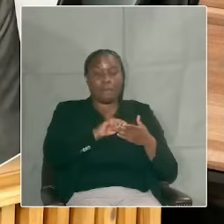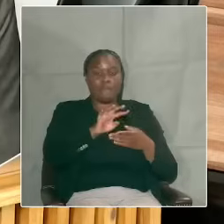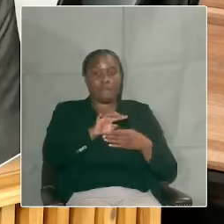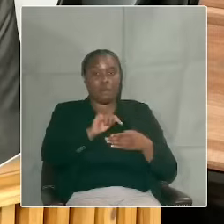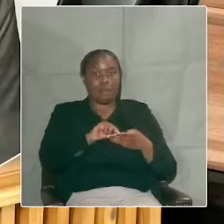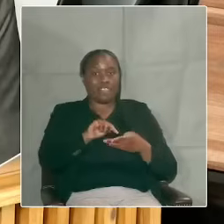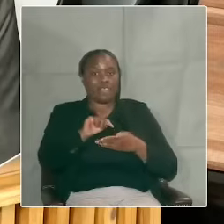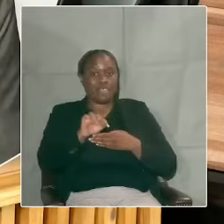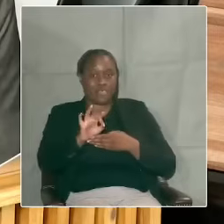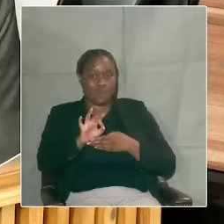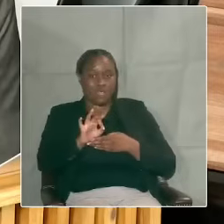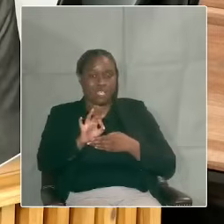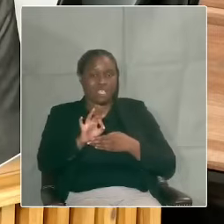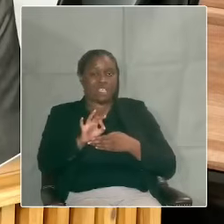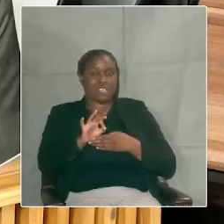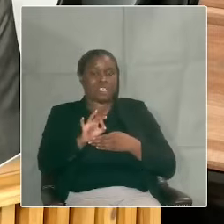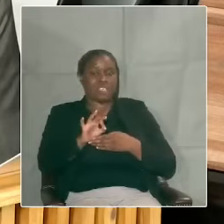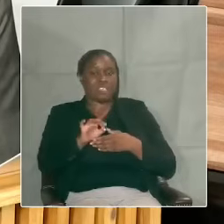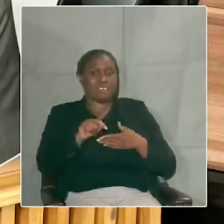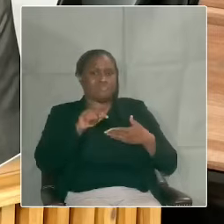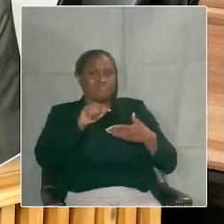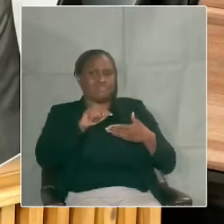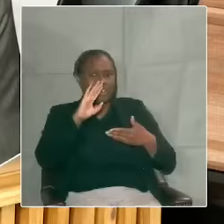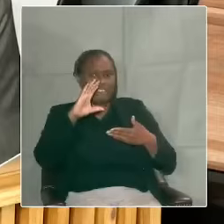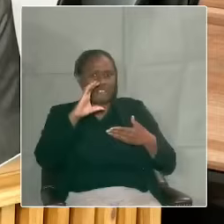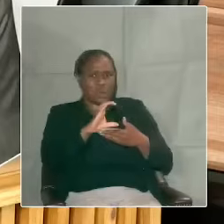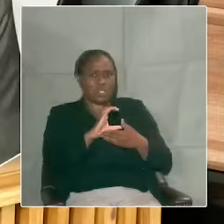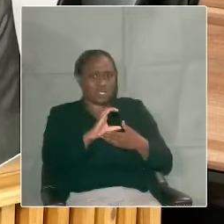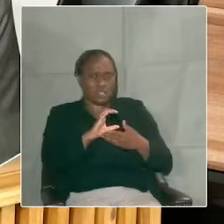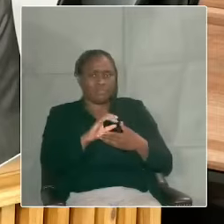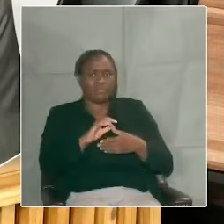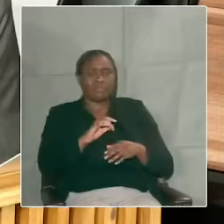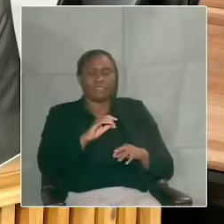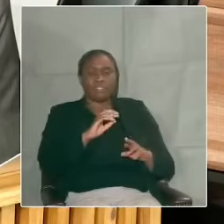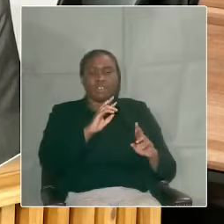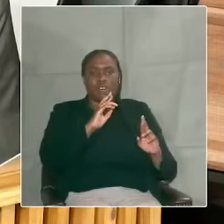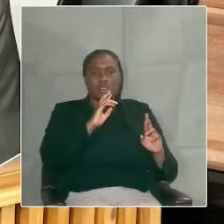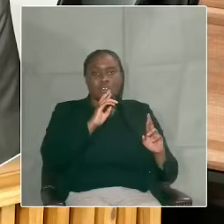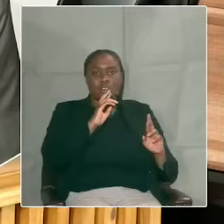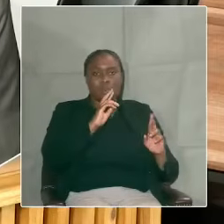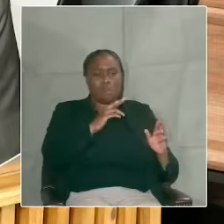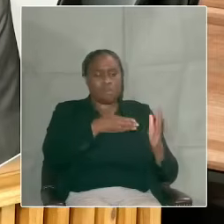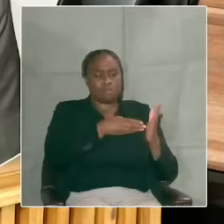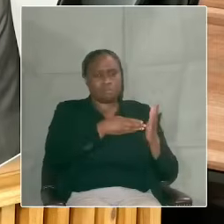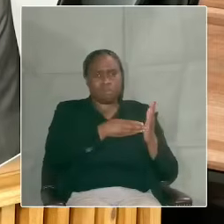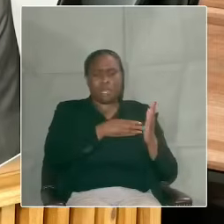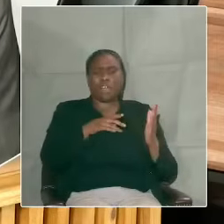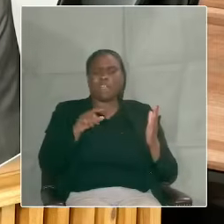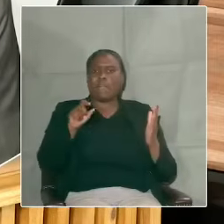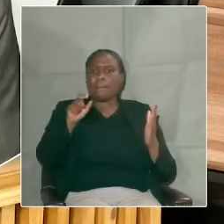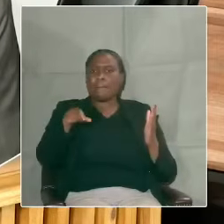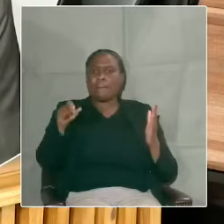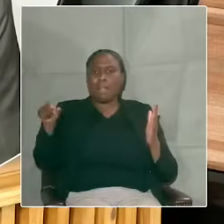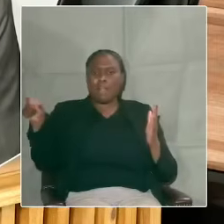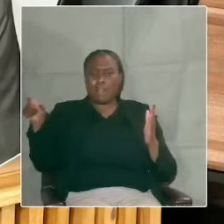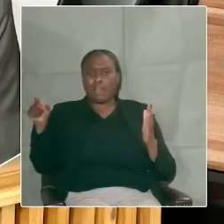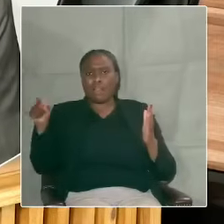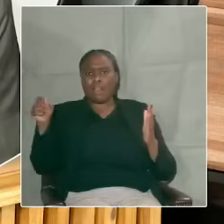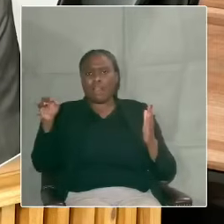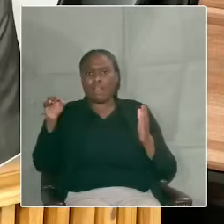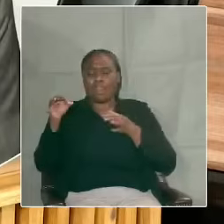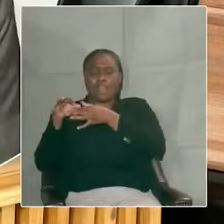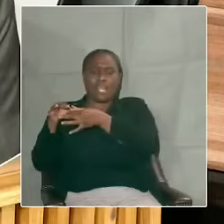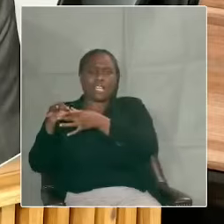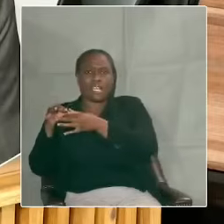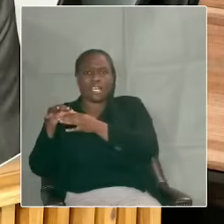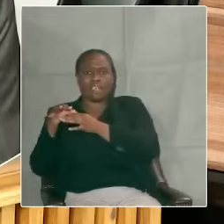3.4.3, where you say this, or where the report deals with the status of arrested suspects on politically related cases.